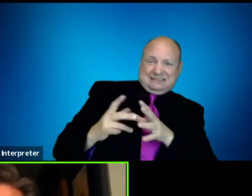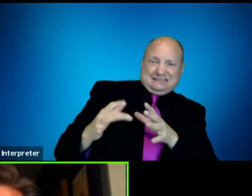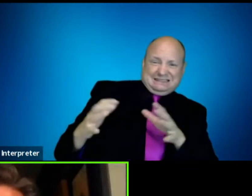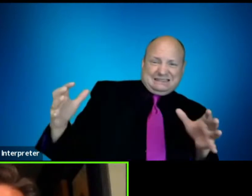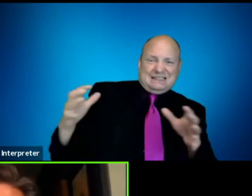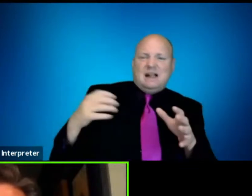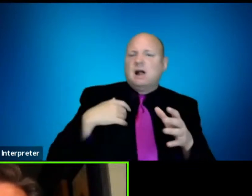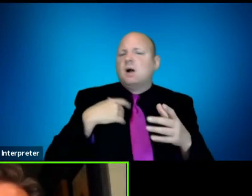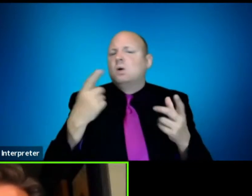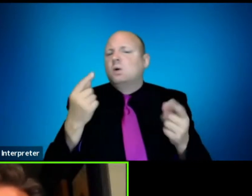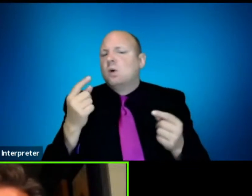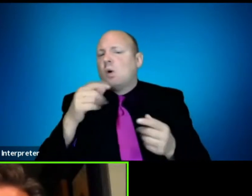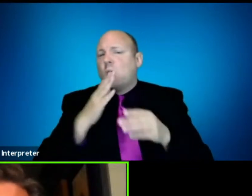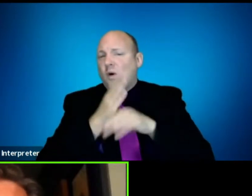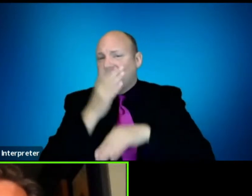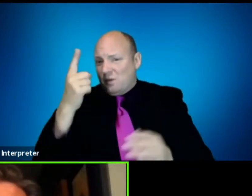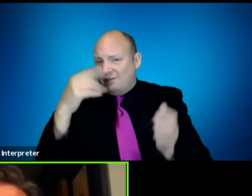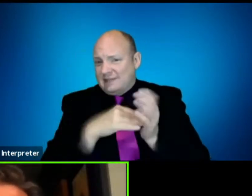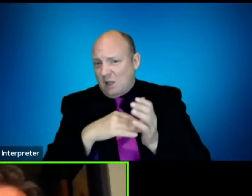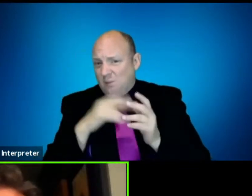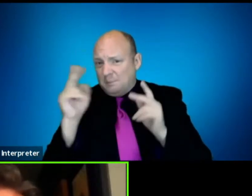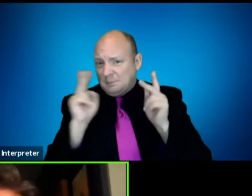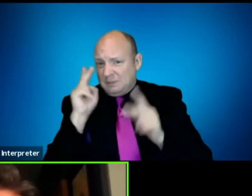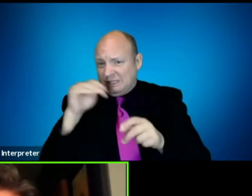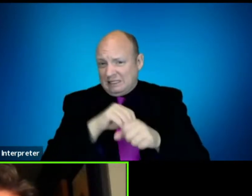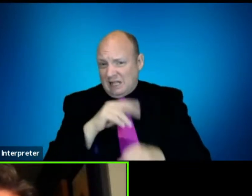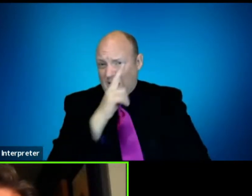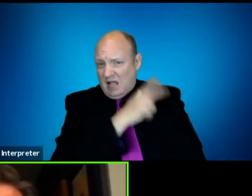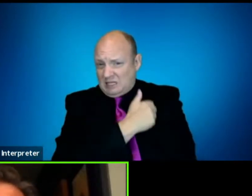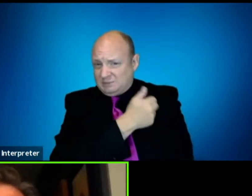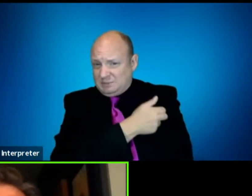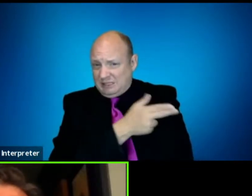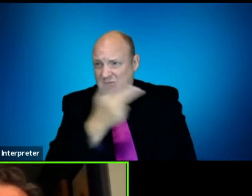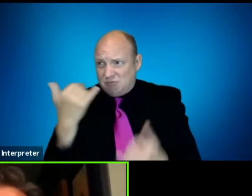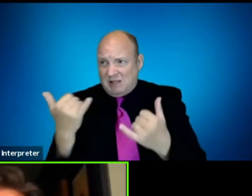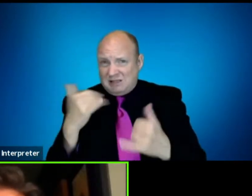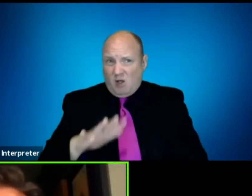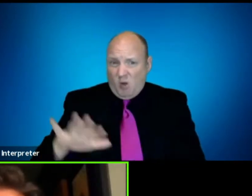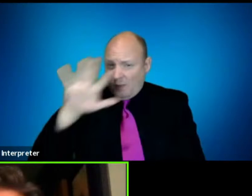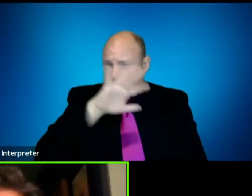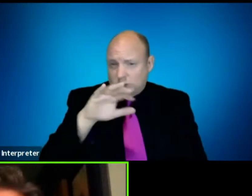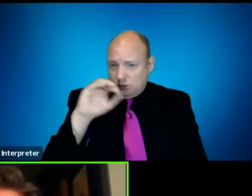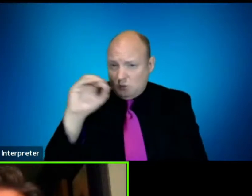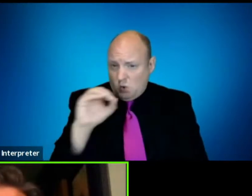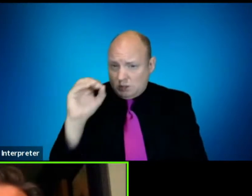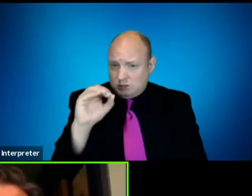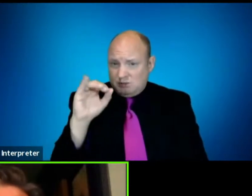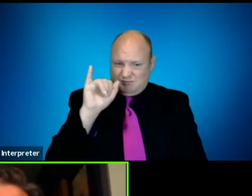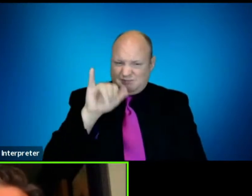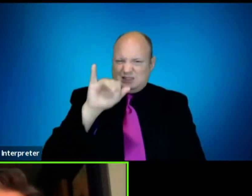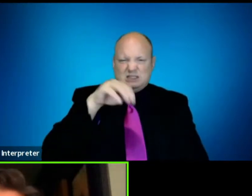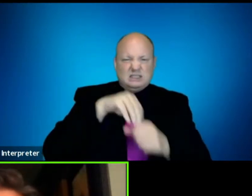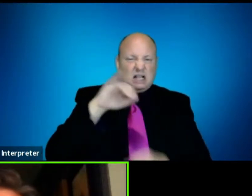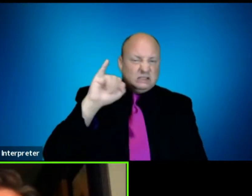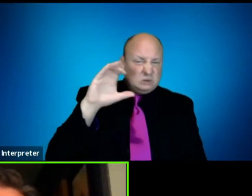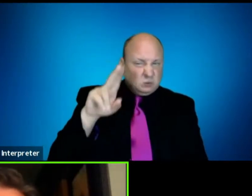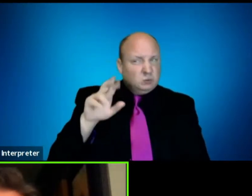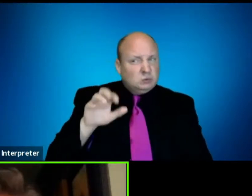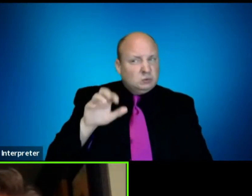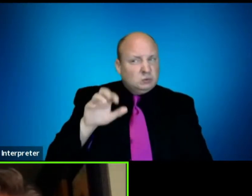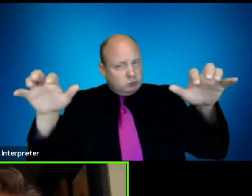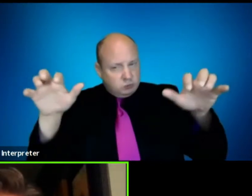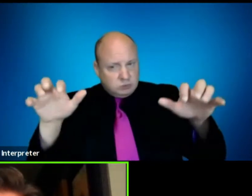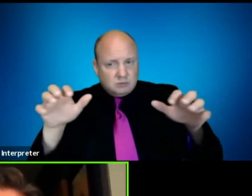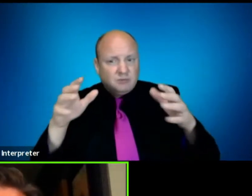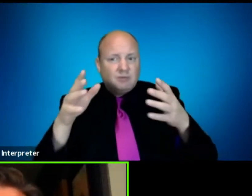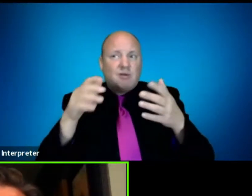in Oregon hospitals as of this morning, many of them in the ICU, almost all of them unvaccinated. This is a choice that